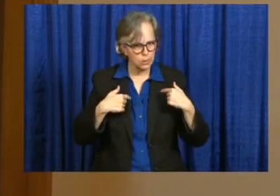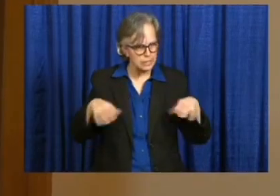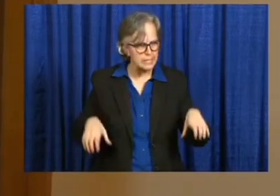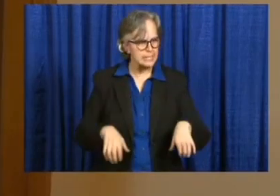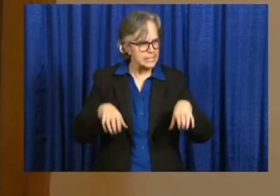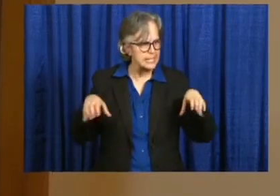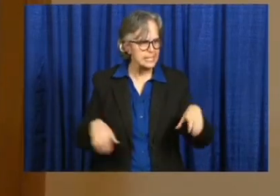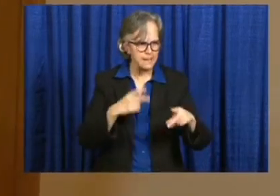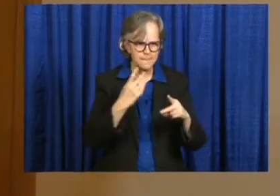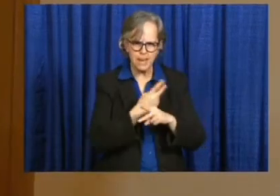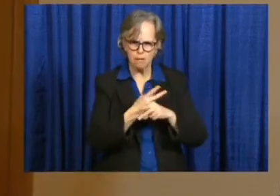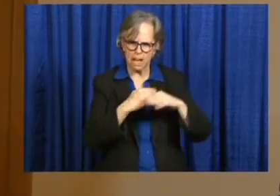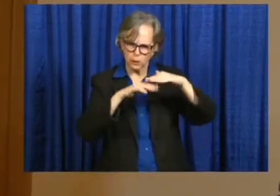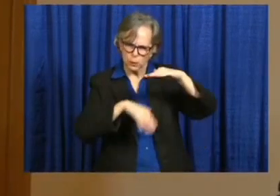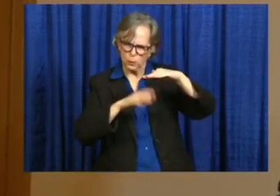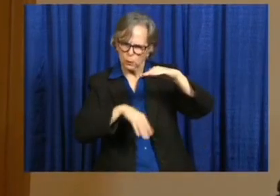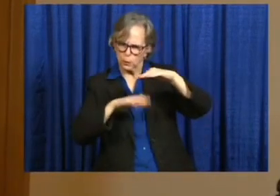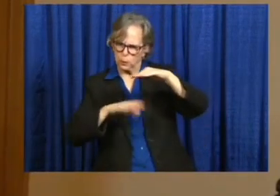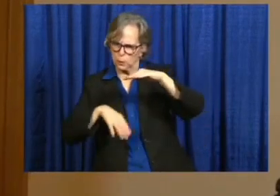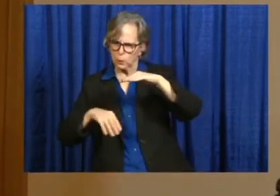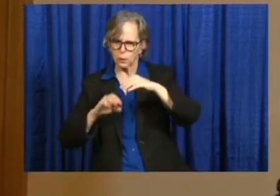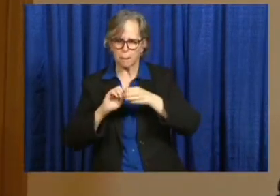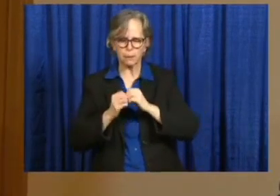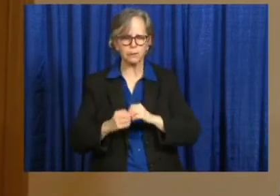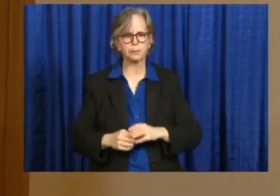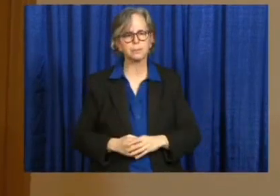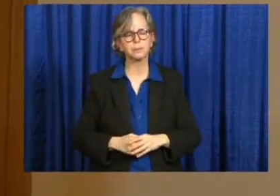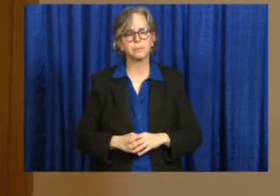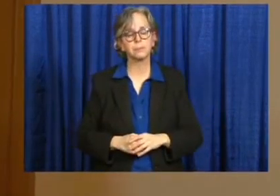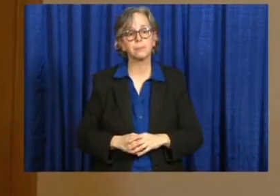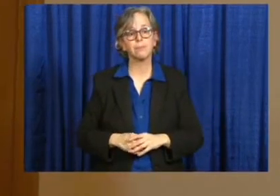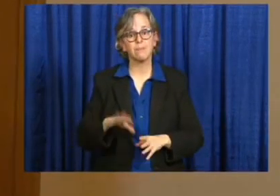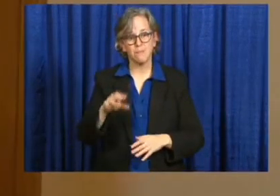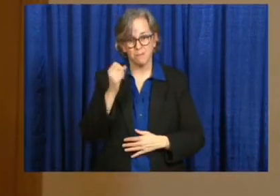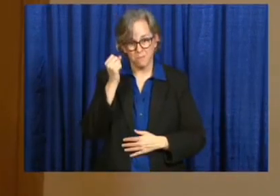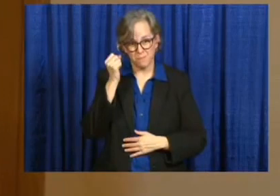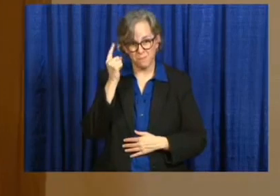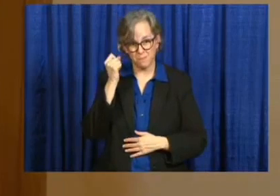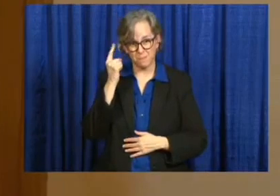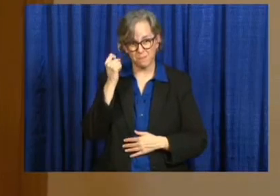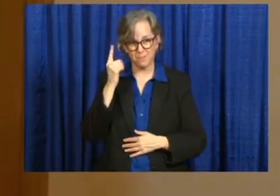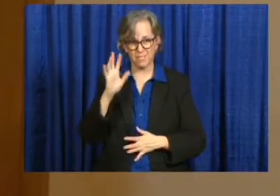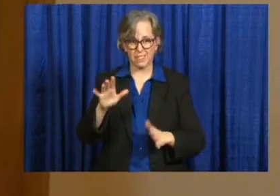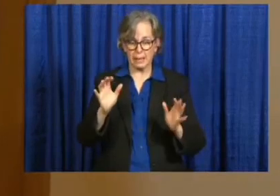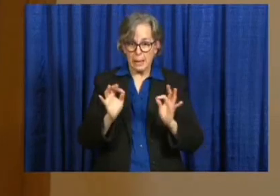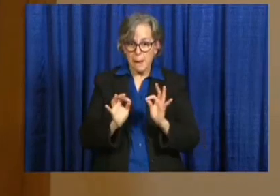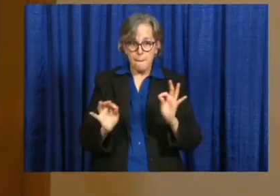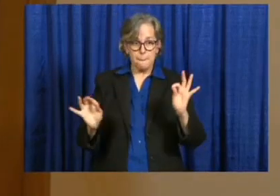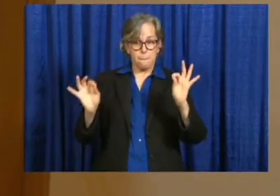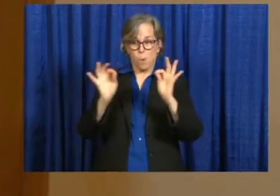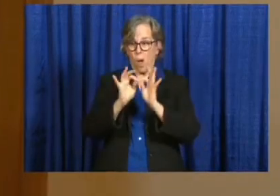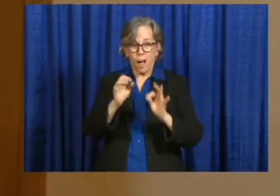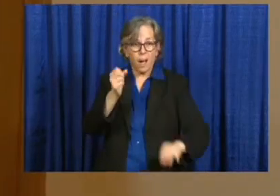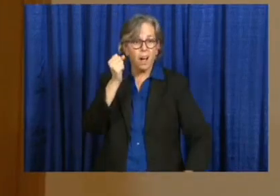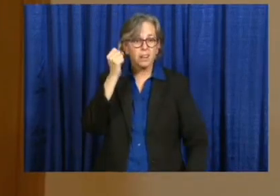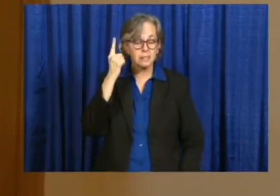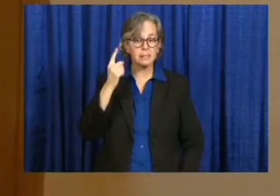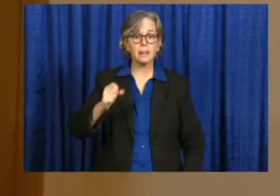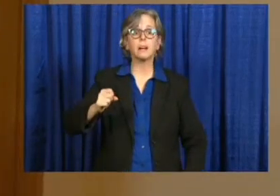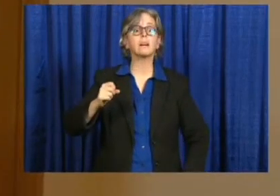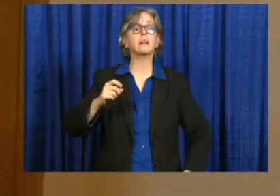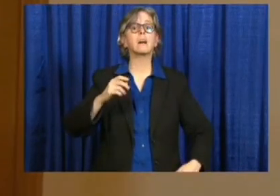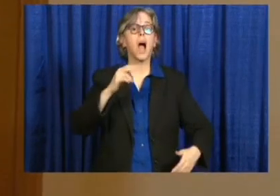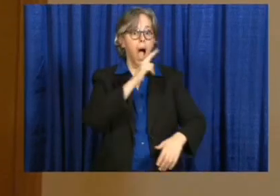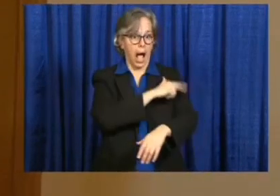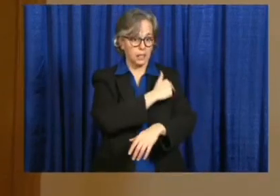Okay. So it's really important to understand that we have empty beds in hospitals right now. We